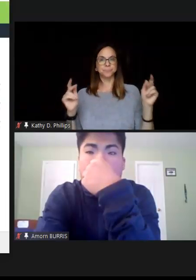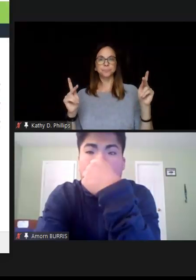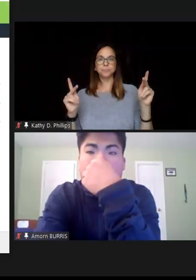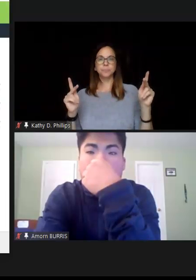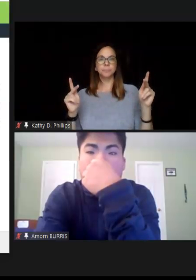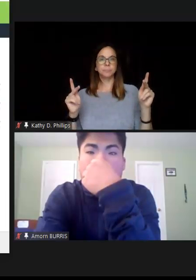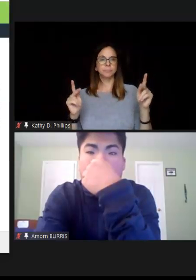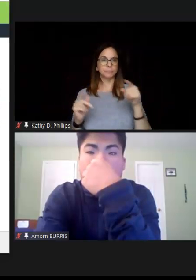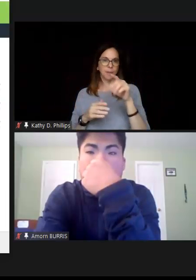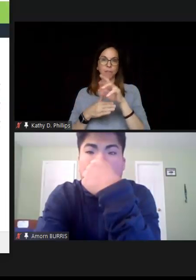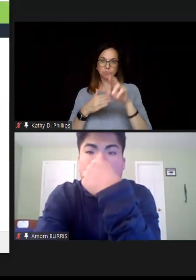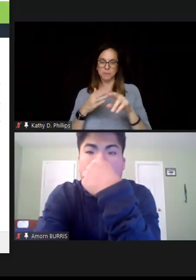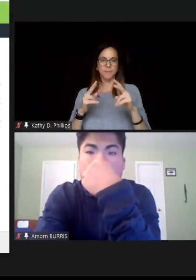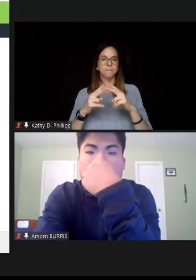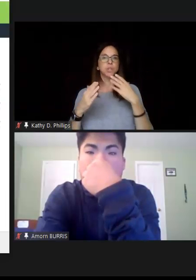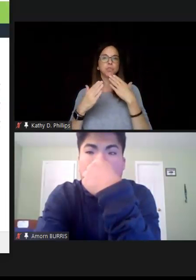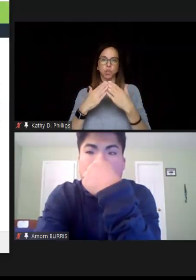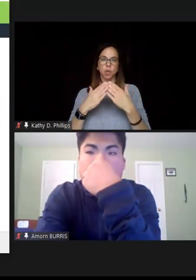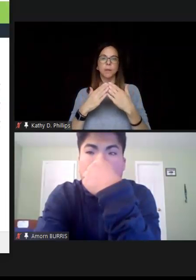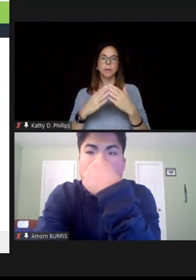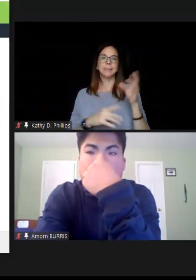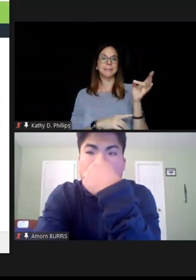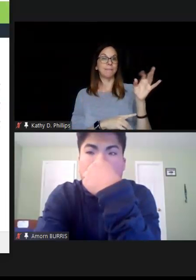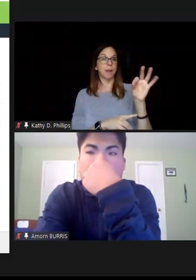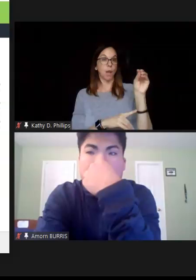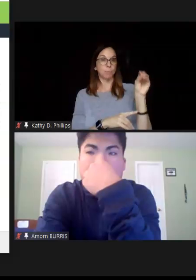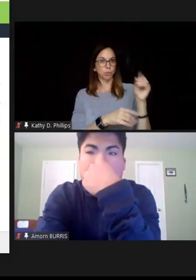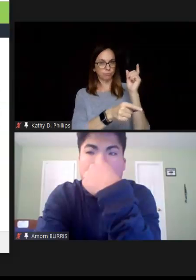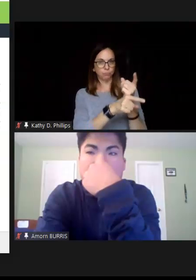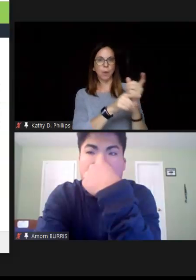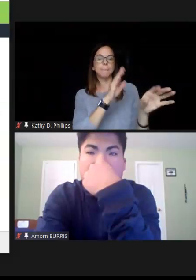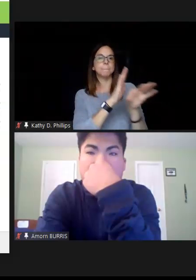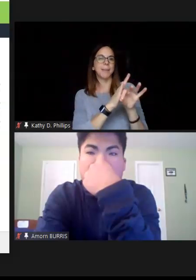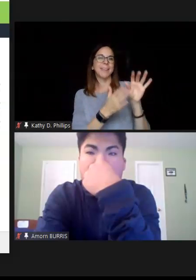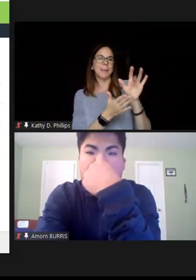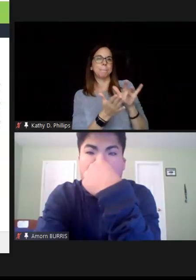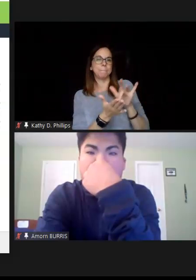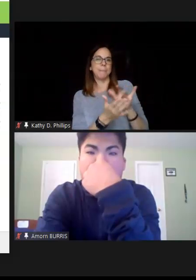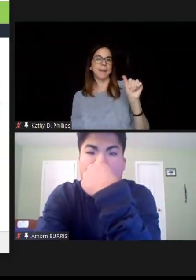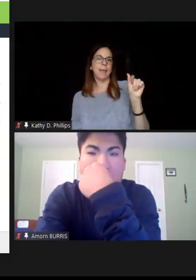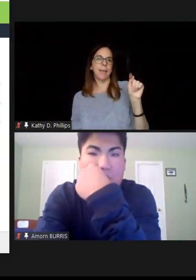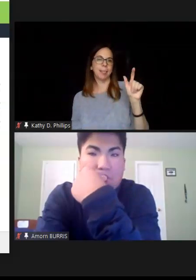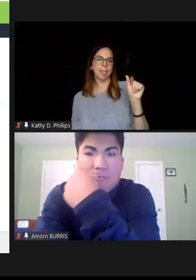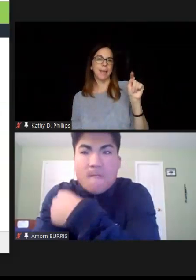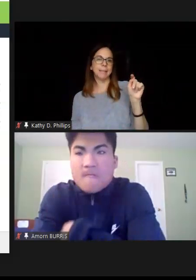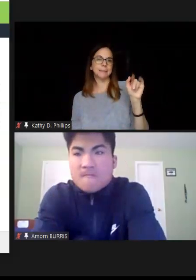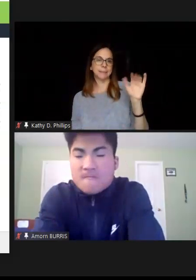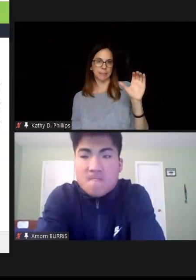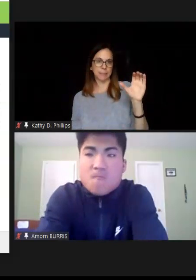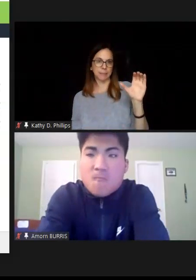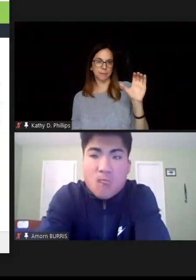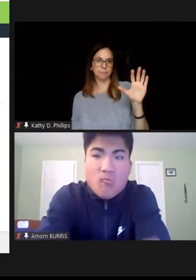Okay, here are the results. Very good. 79% of you correctly chose the Mid-Atlantic region.